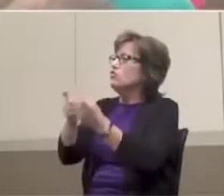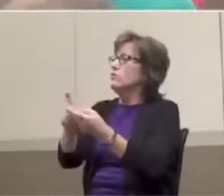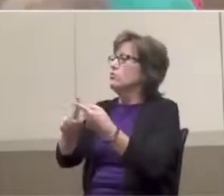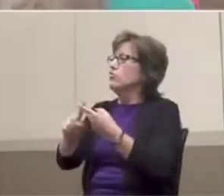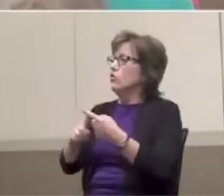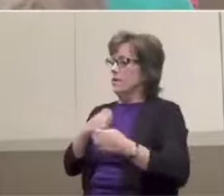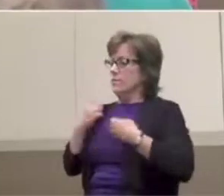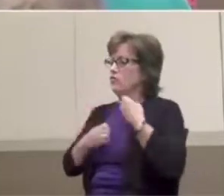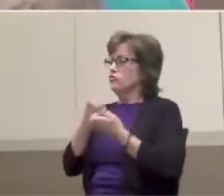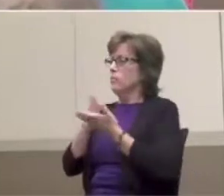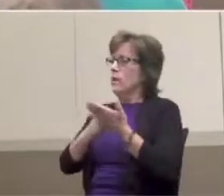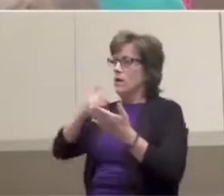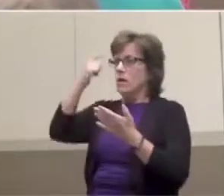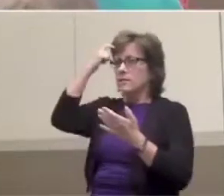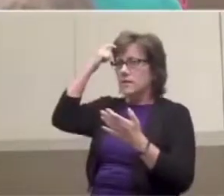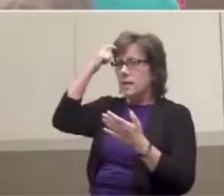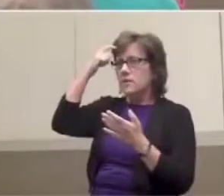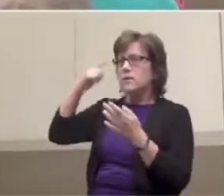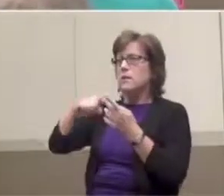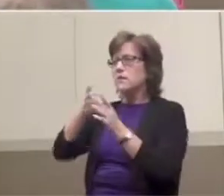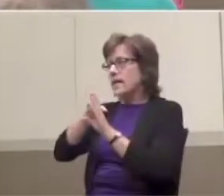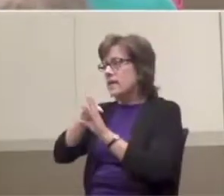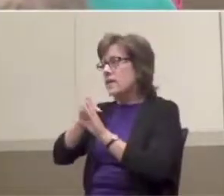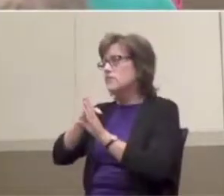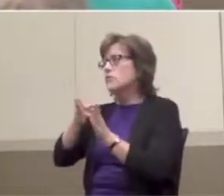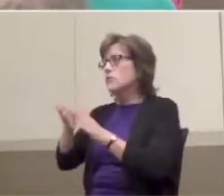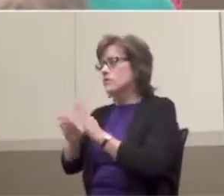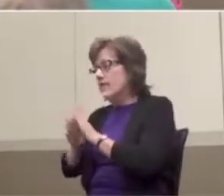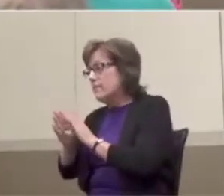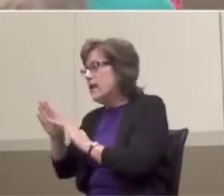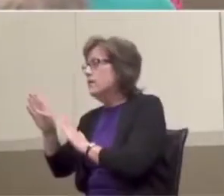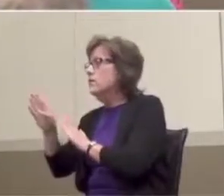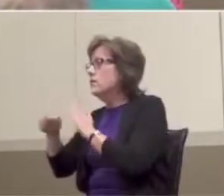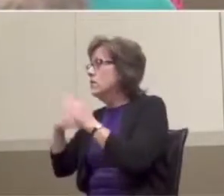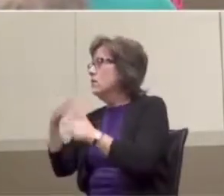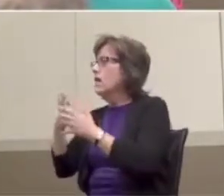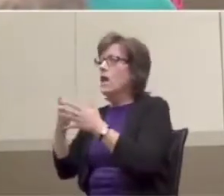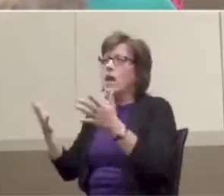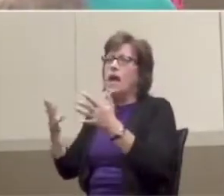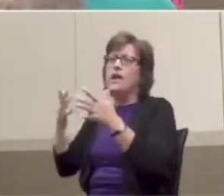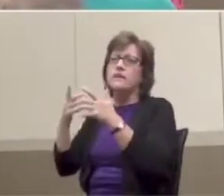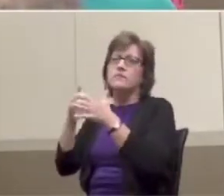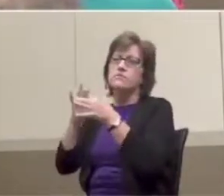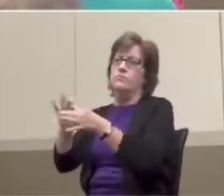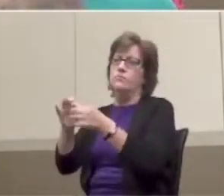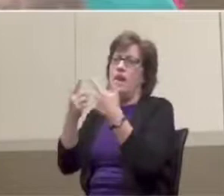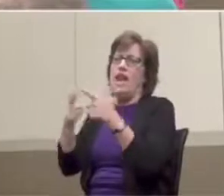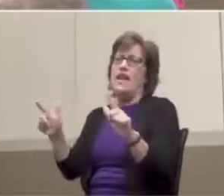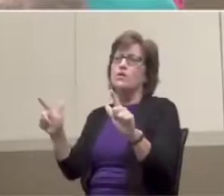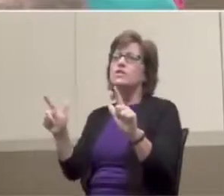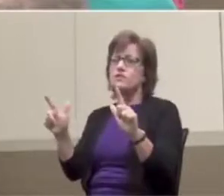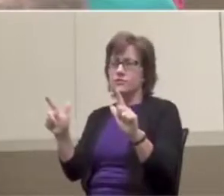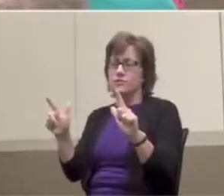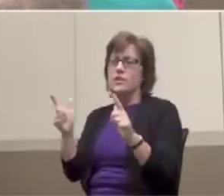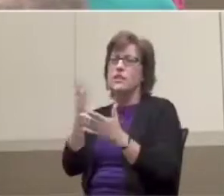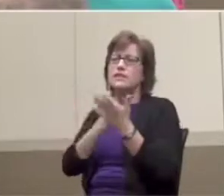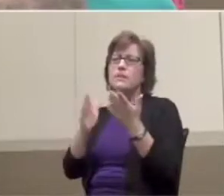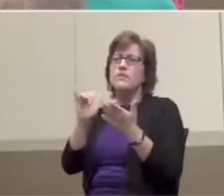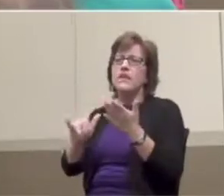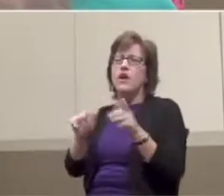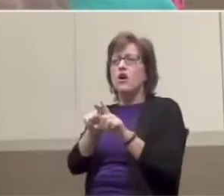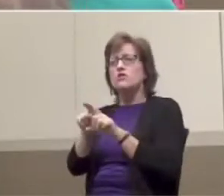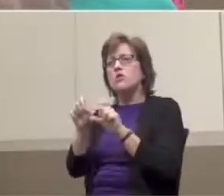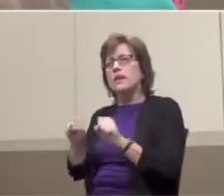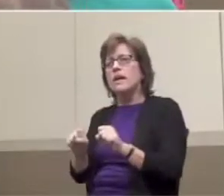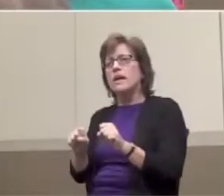cognitive, the psychological, developmental. A lot of it is language even too. Some of it that can also add to that